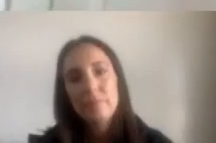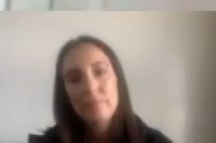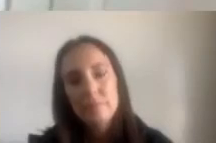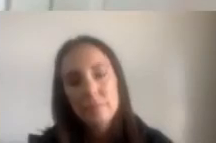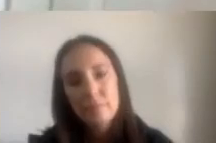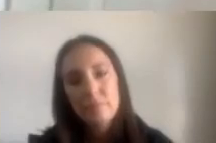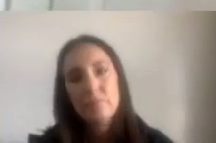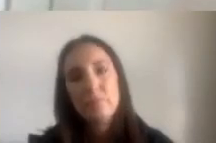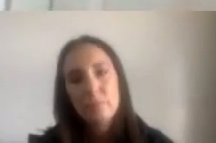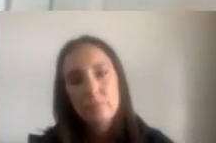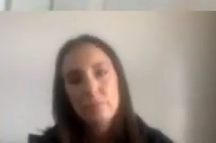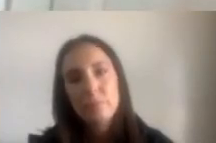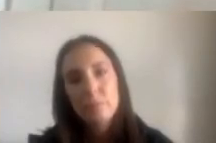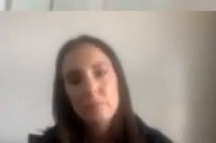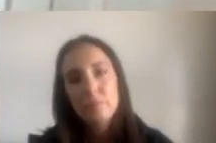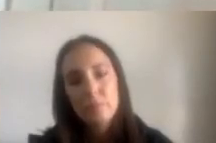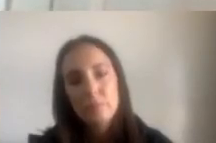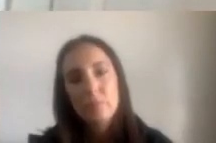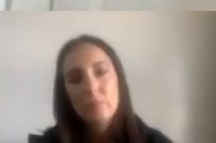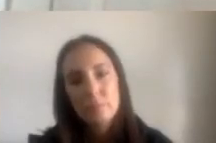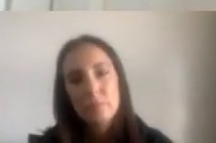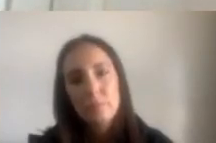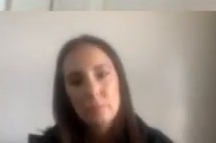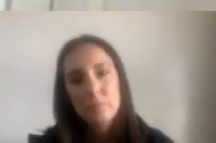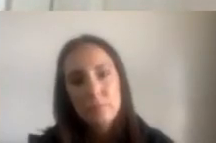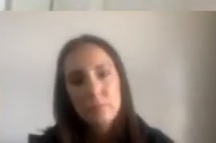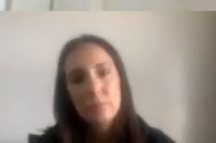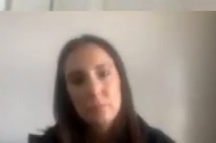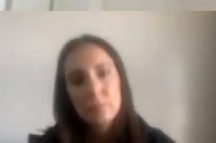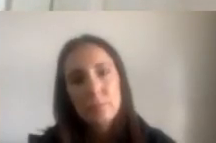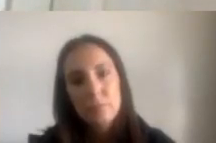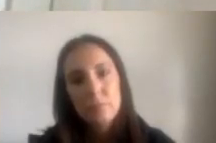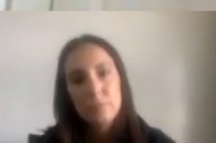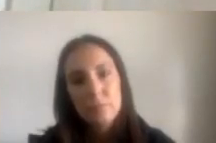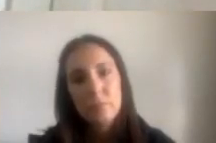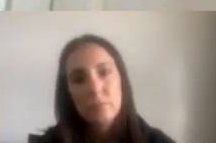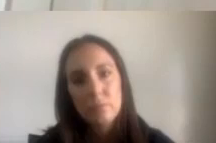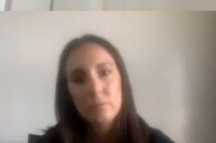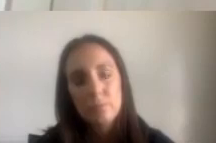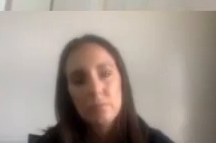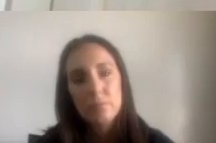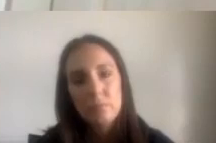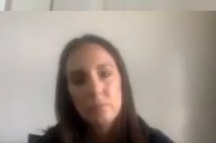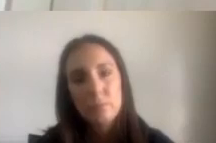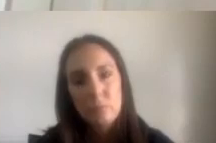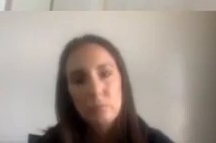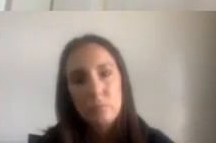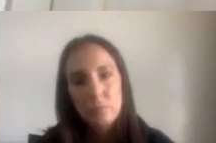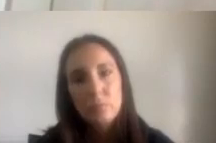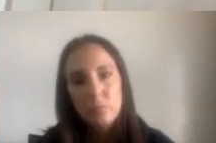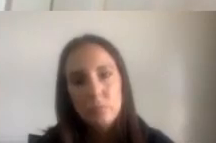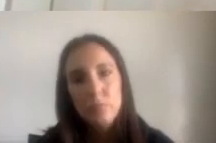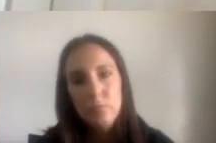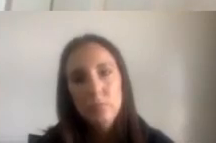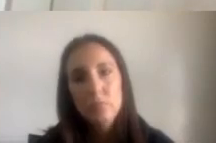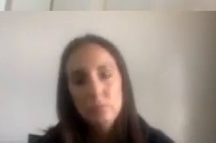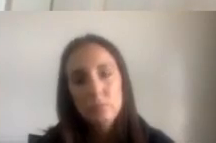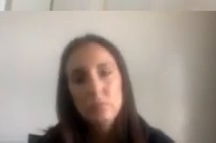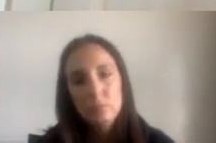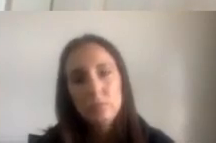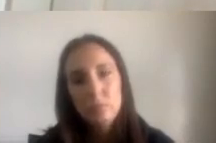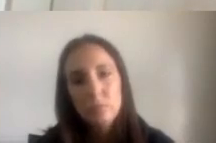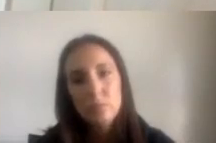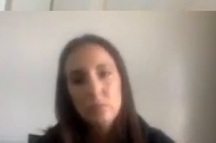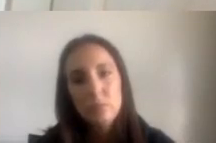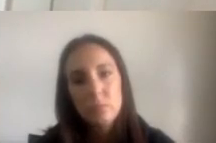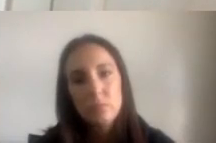really hope that whatever they put into place from state all the way down, that it's best not only for our kids, but then the staff and the teachers, too, you